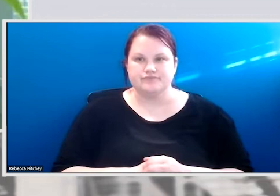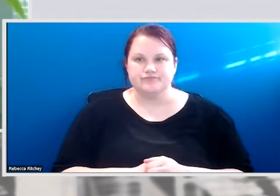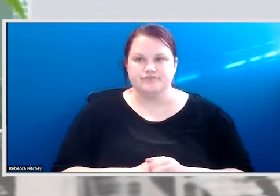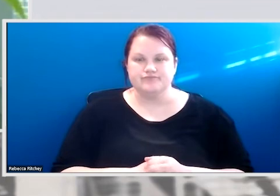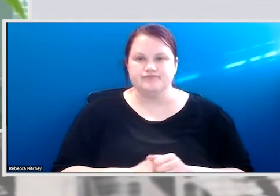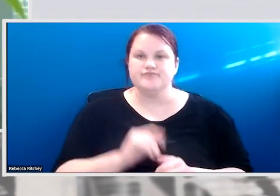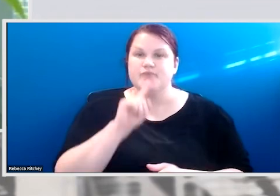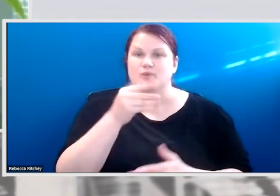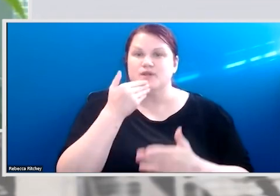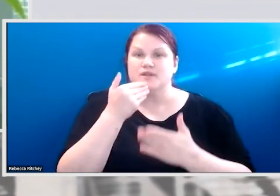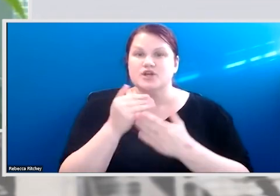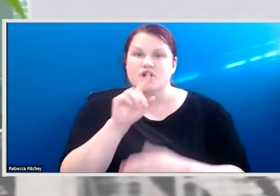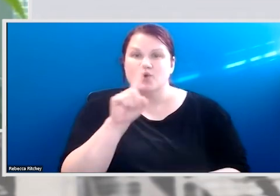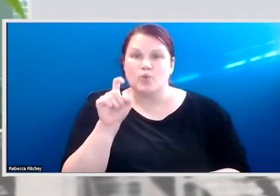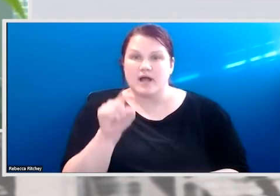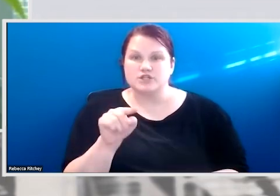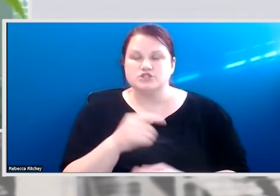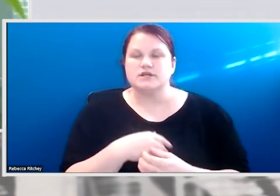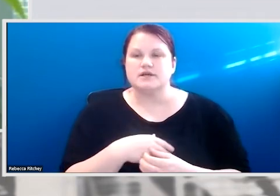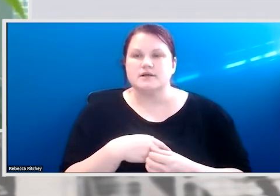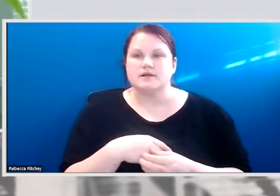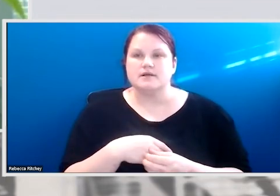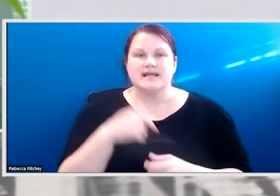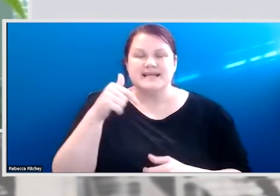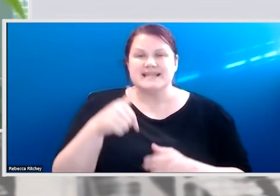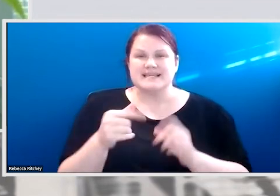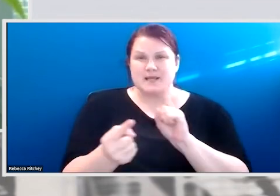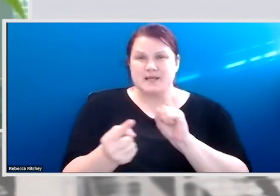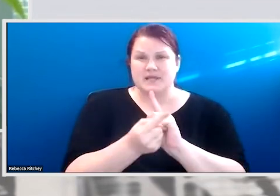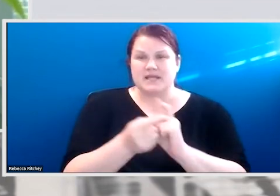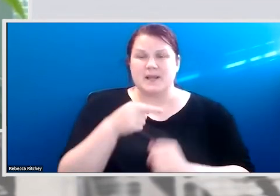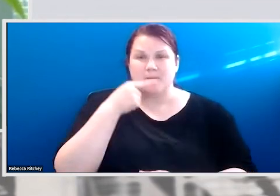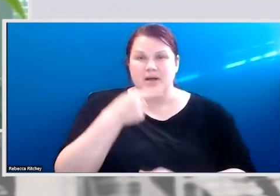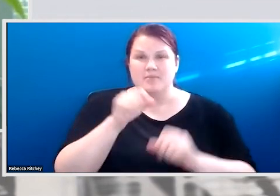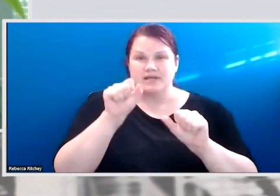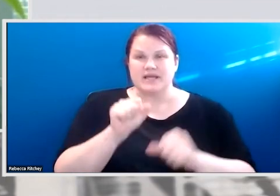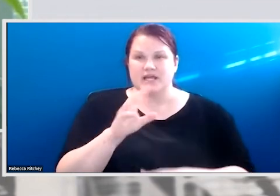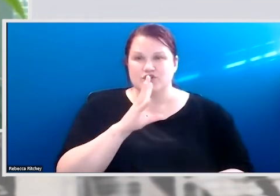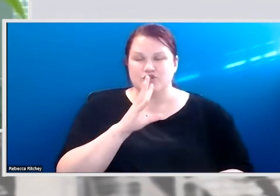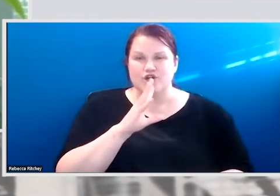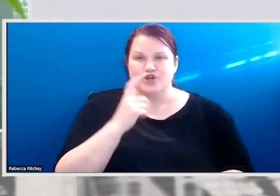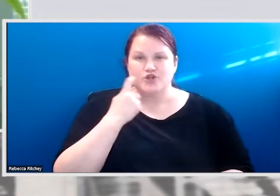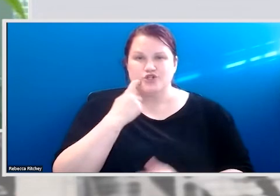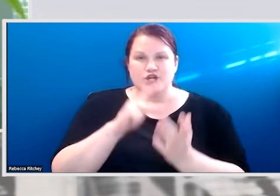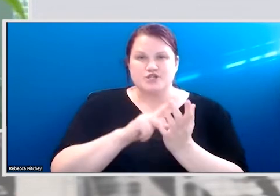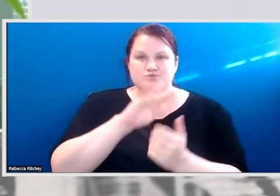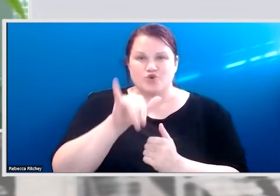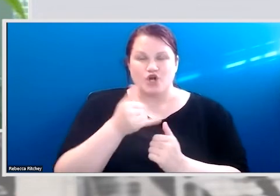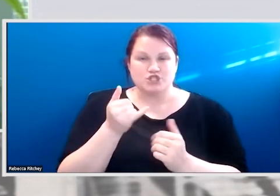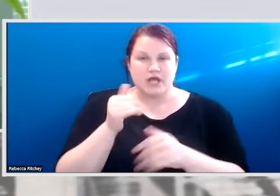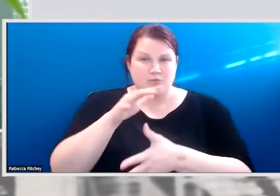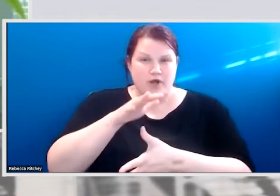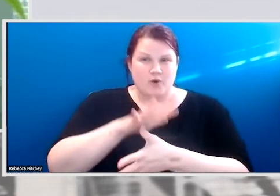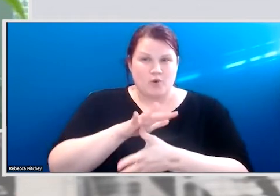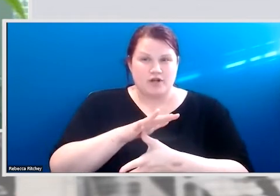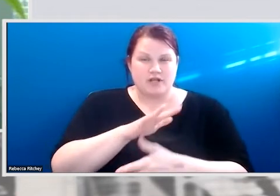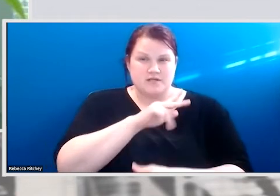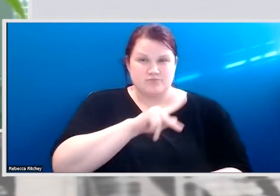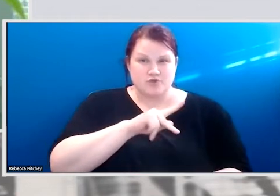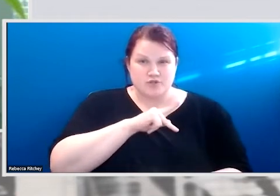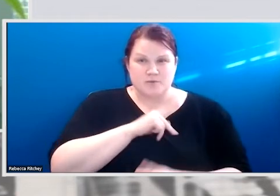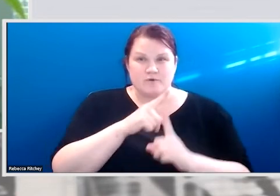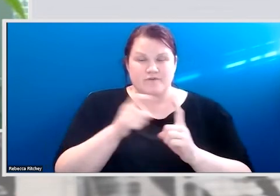There's a really good question. Is this a meeting where public can actually talk and suggest projects priorities, or is it sort of pro forma, listening